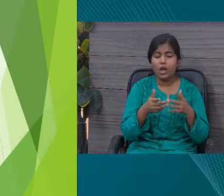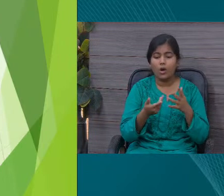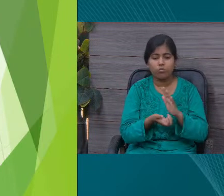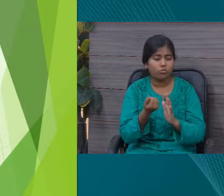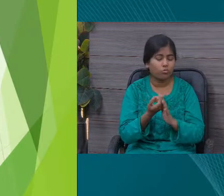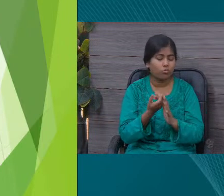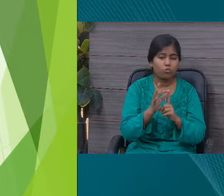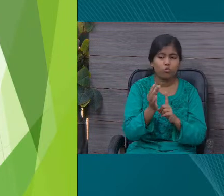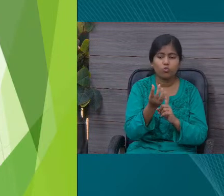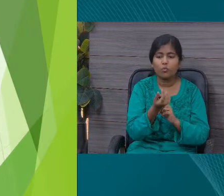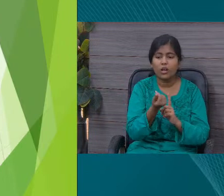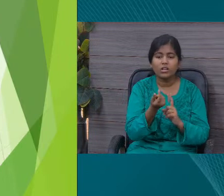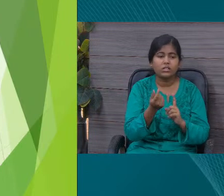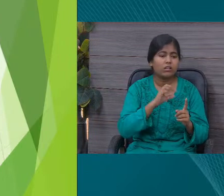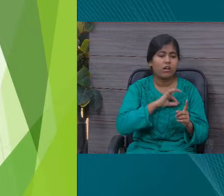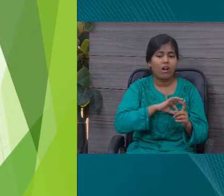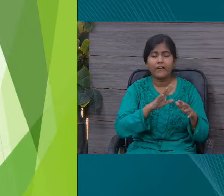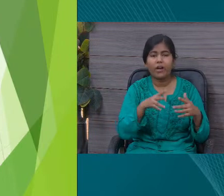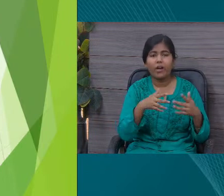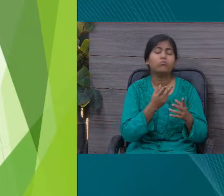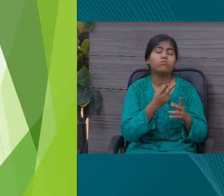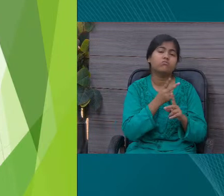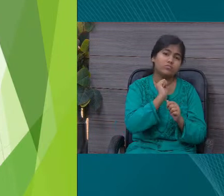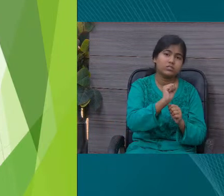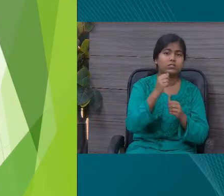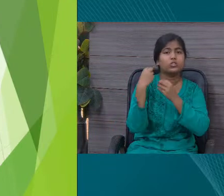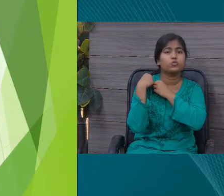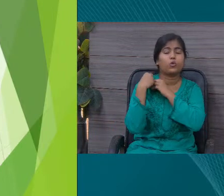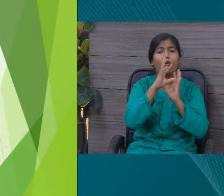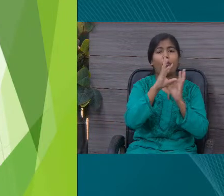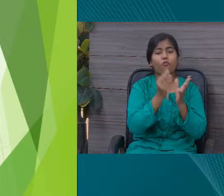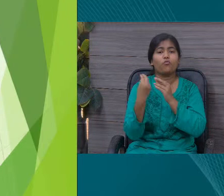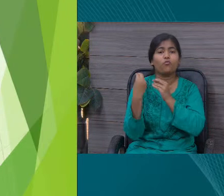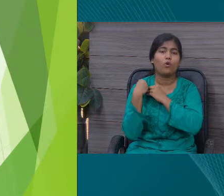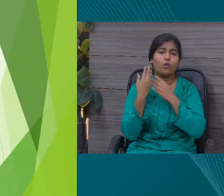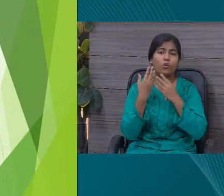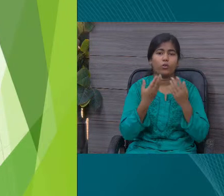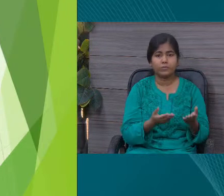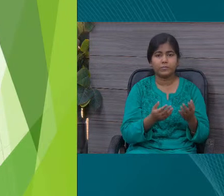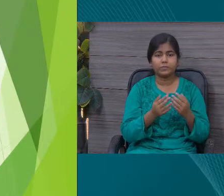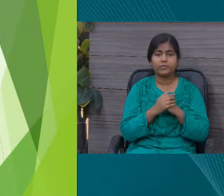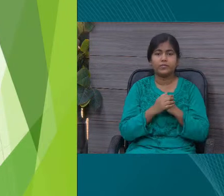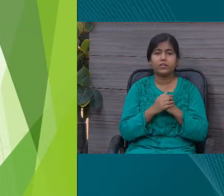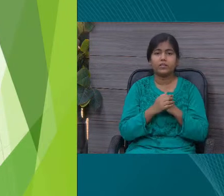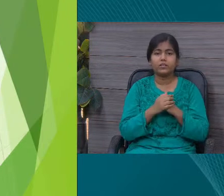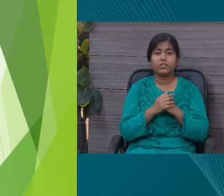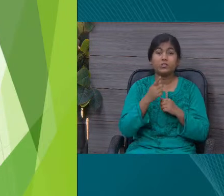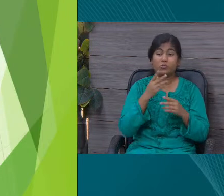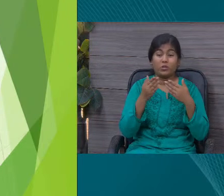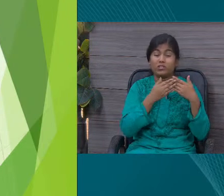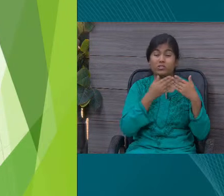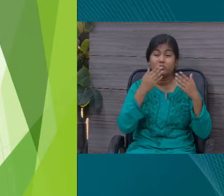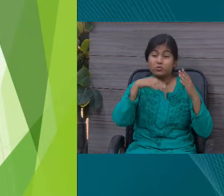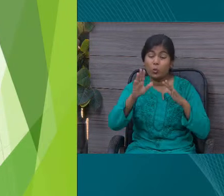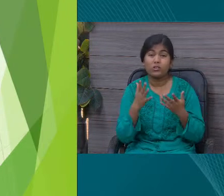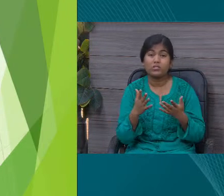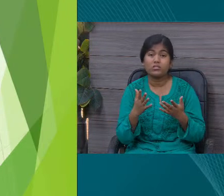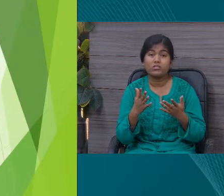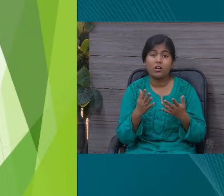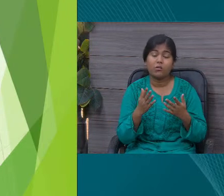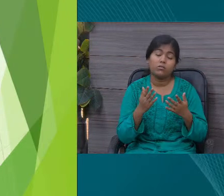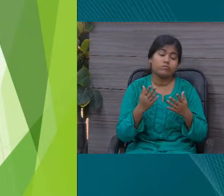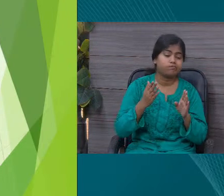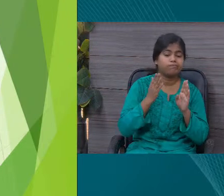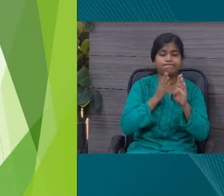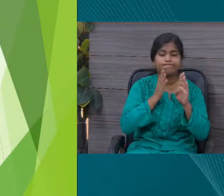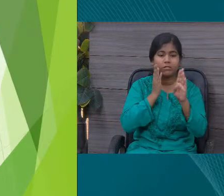also, that why a child who should be going to school is forced to do menial jobs like this. So just while